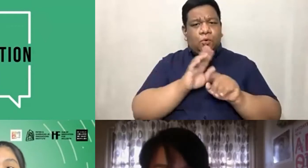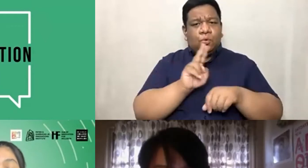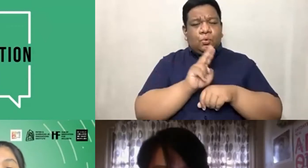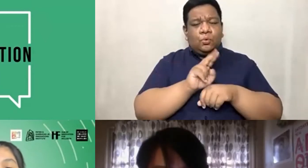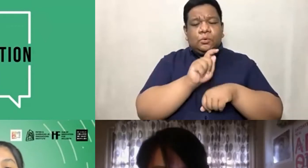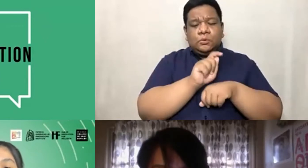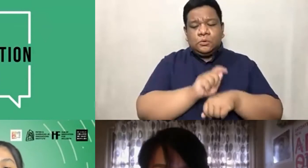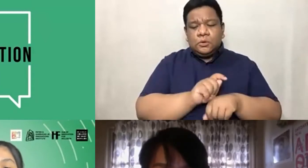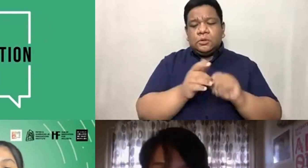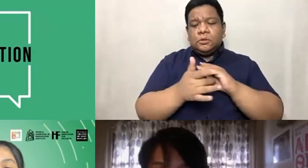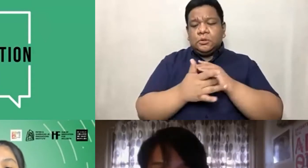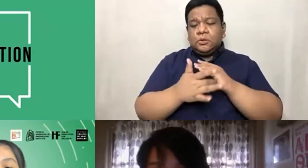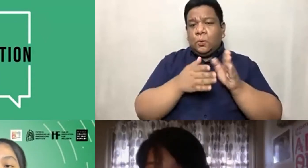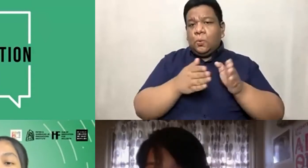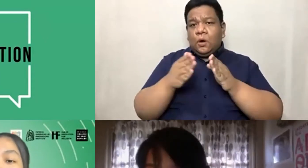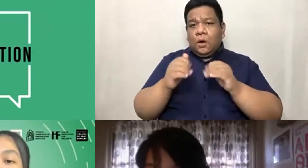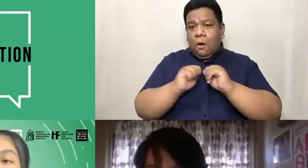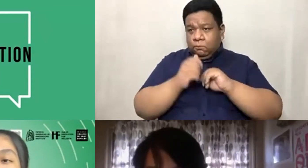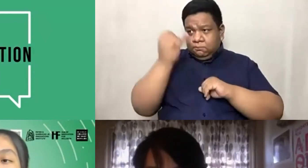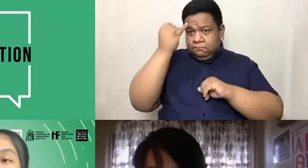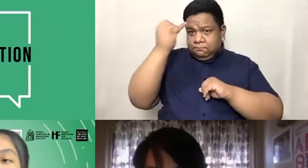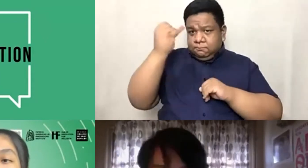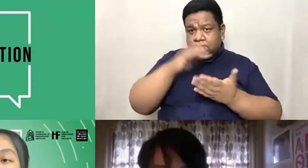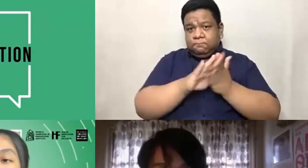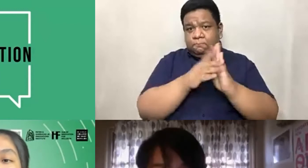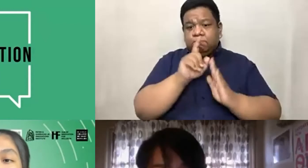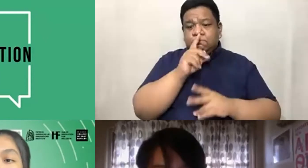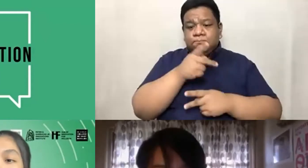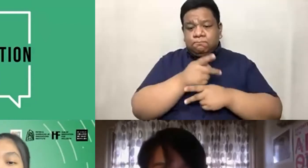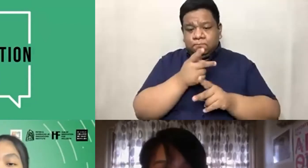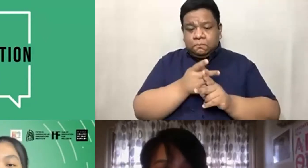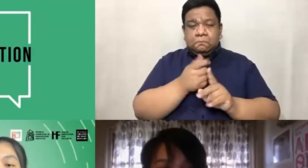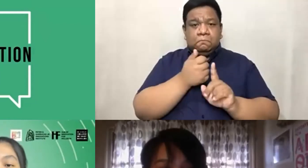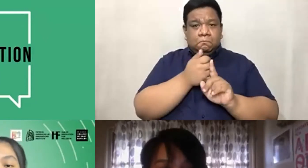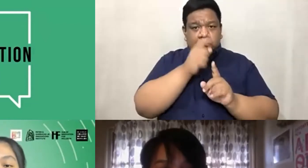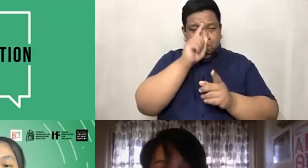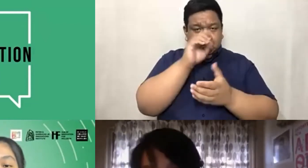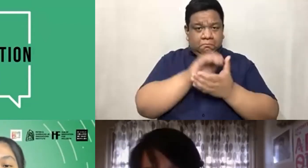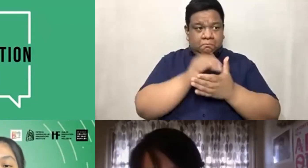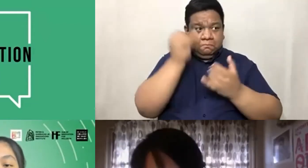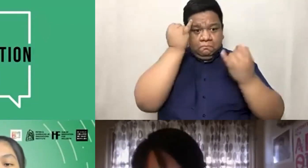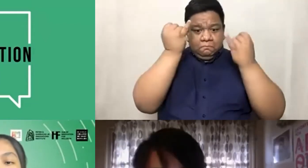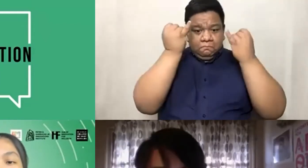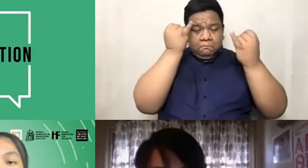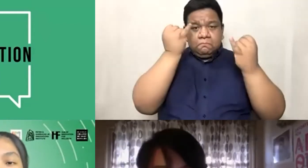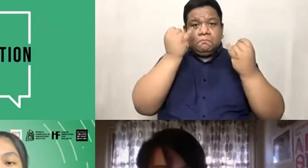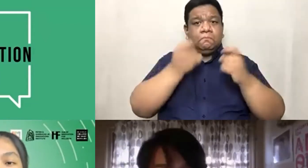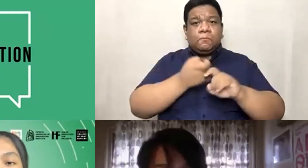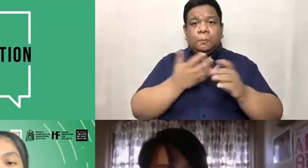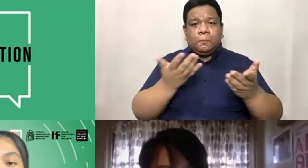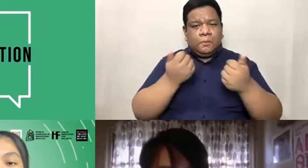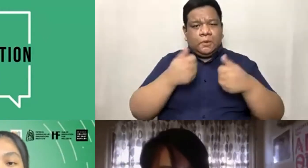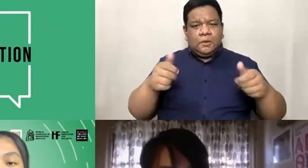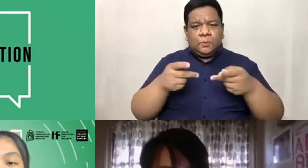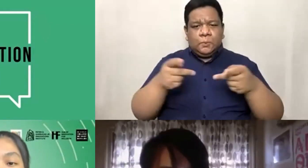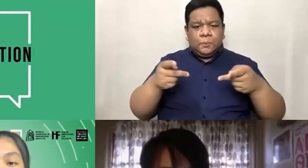digital methods to turn ideas into real products. He believes that great ideas can come from anywhere, and